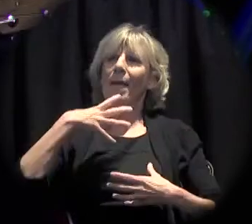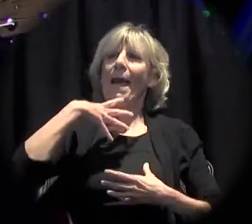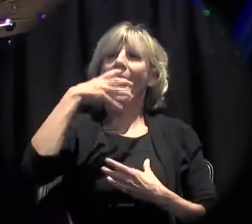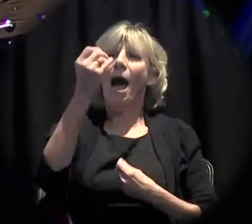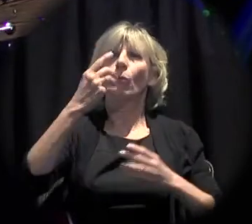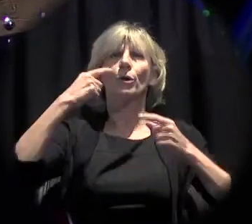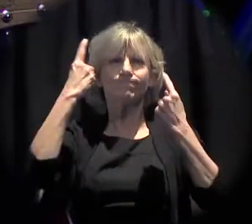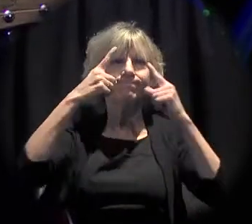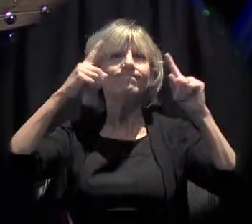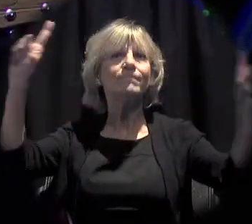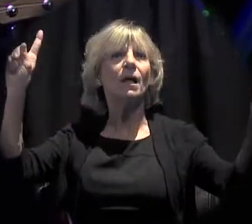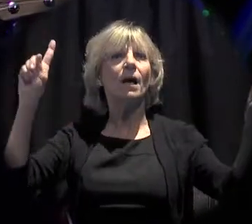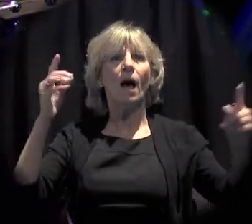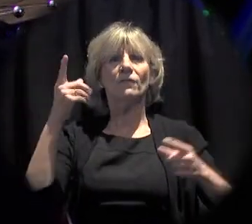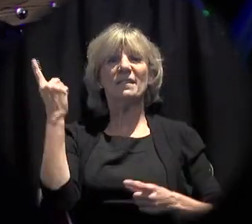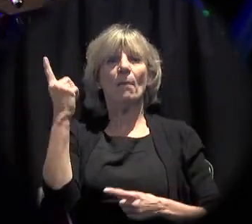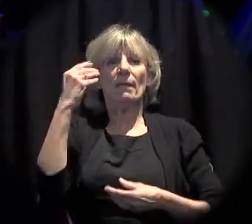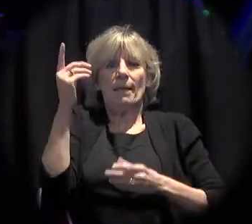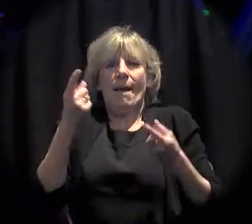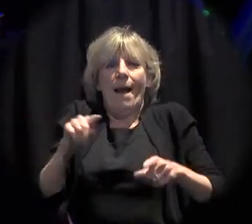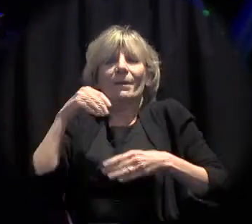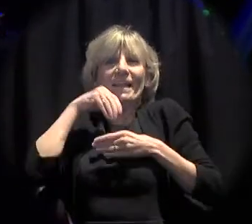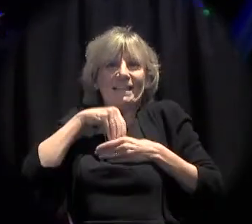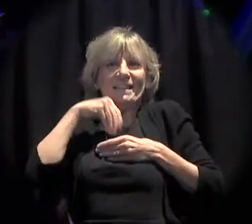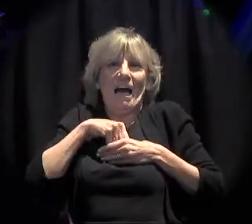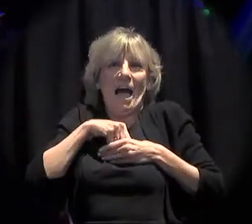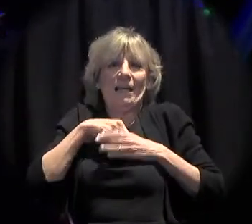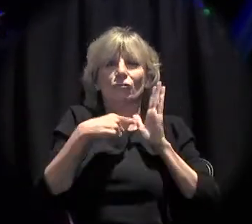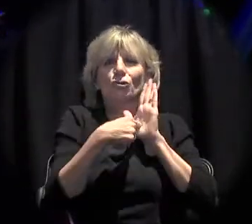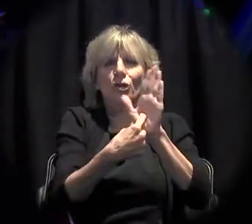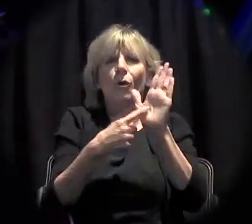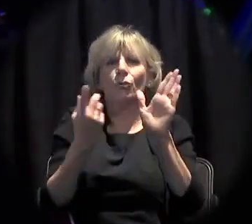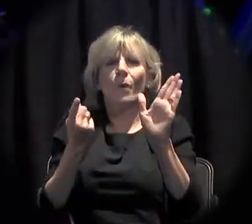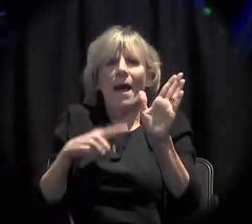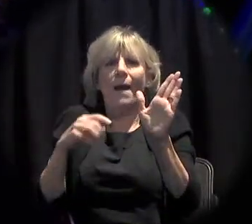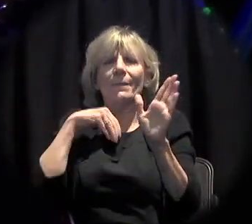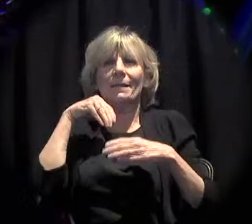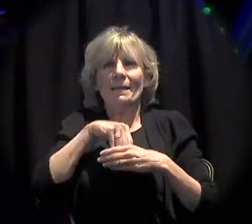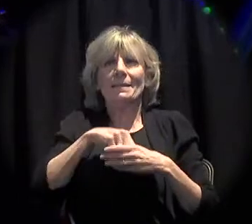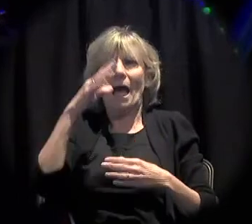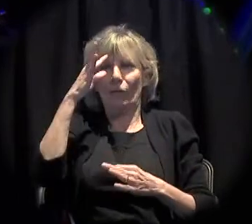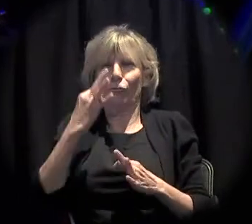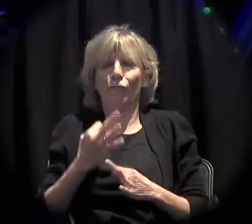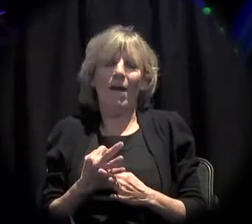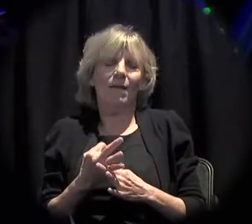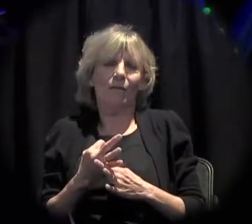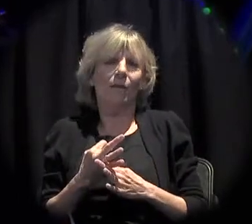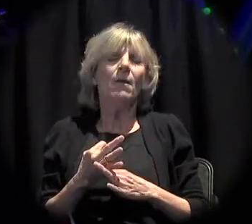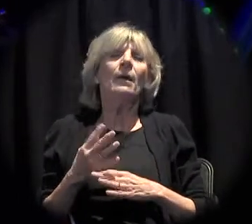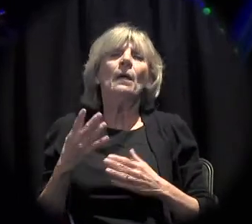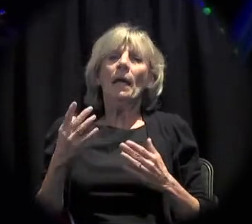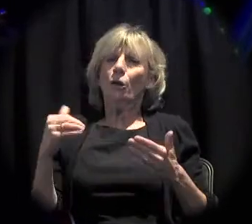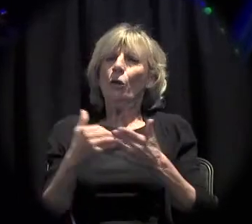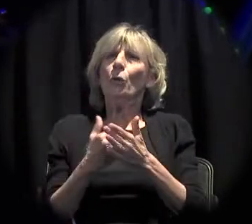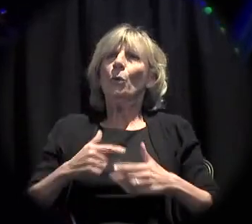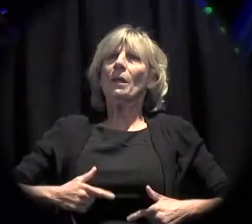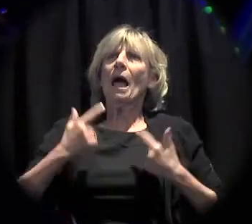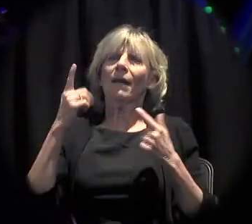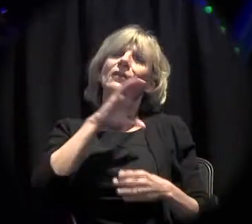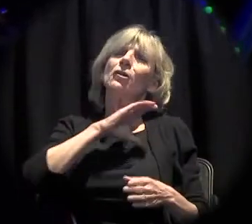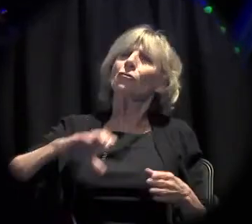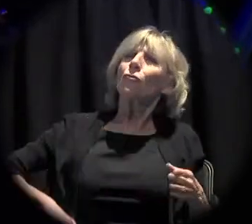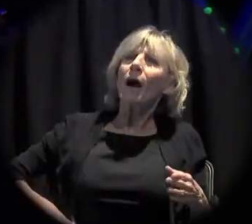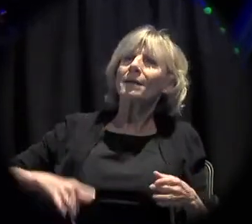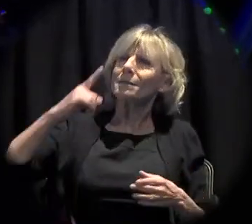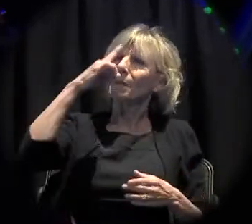that's trusting in Jesus Christ for forgiveness of our sins and trusting that we have new life in him because of his resurrection from